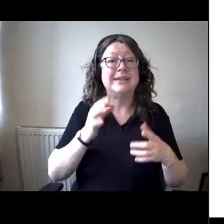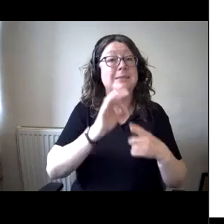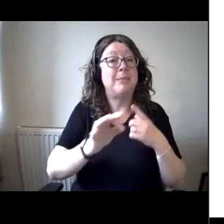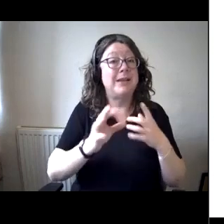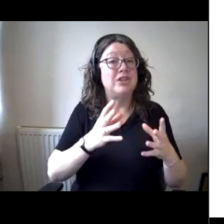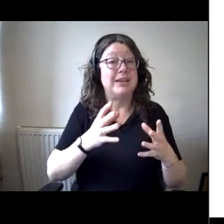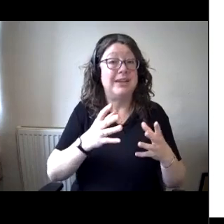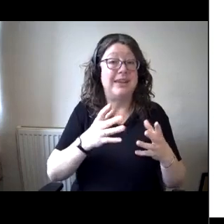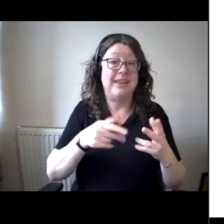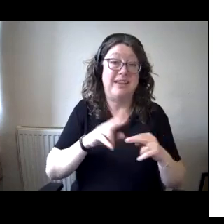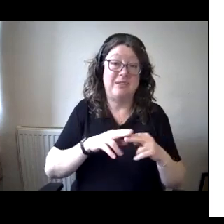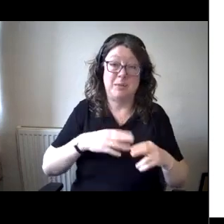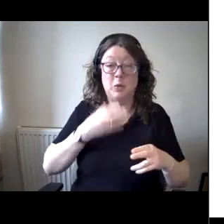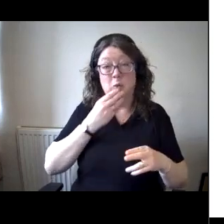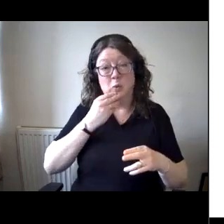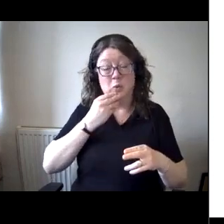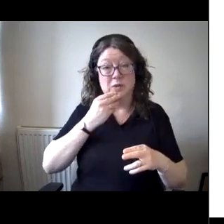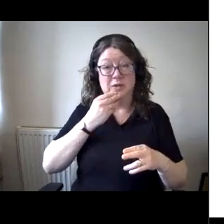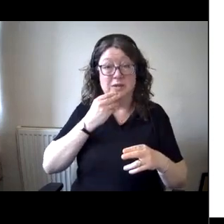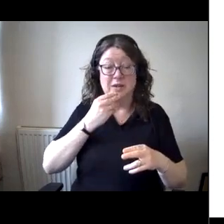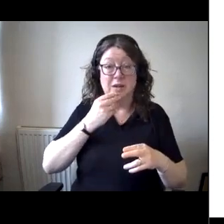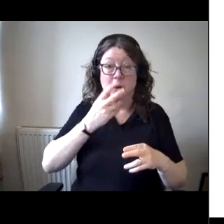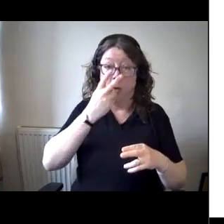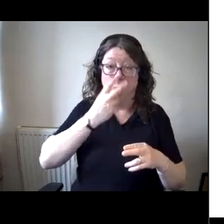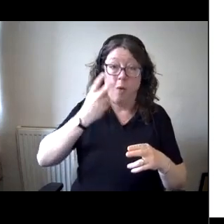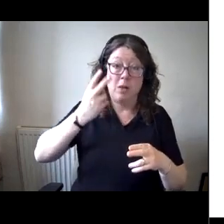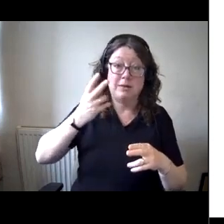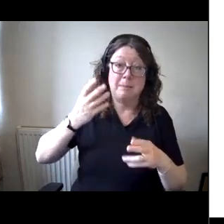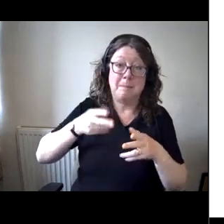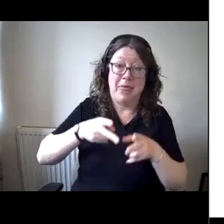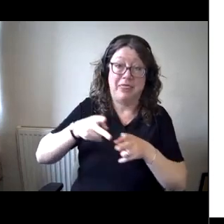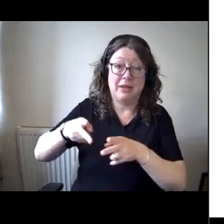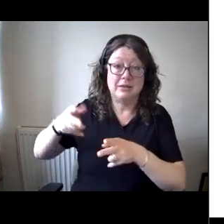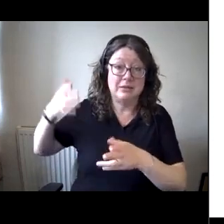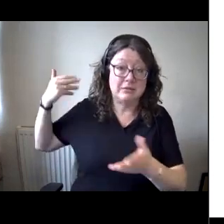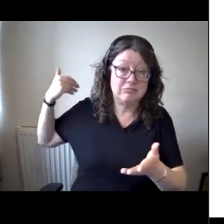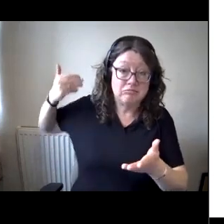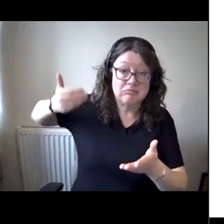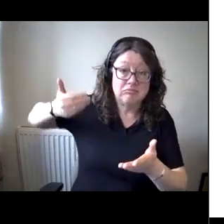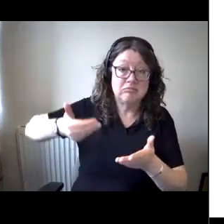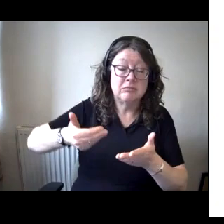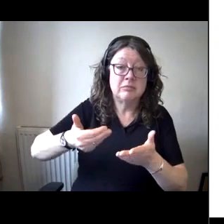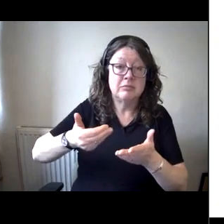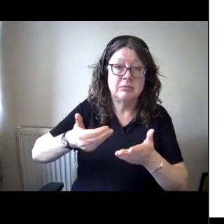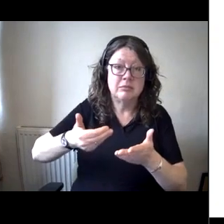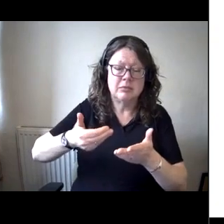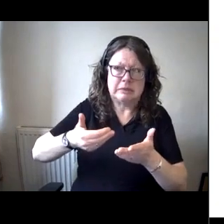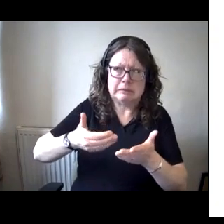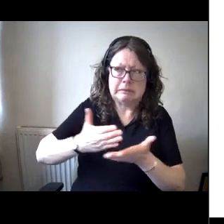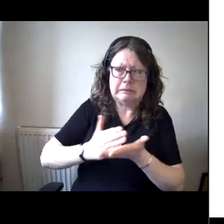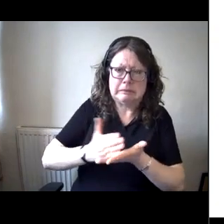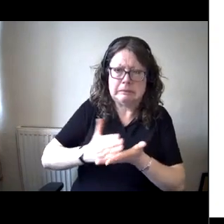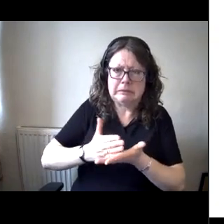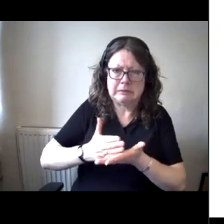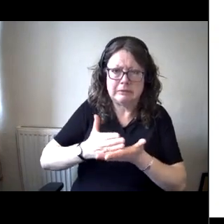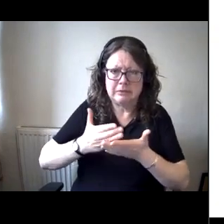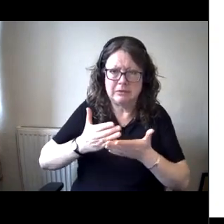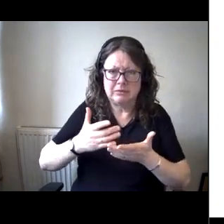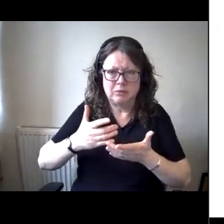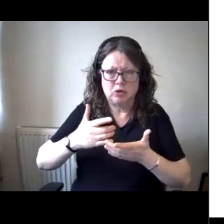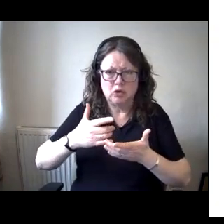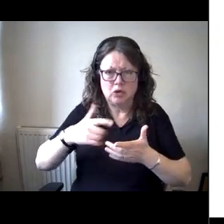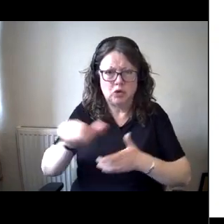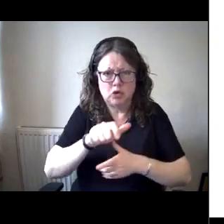tested methods, we might be thinking, gosh, are these neurodiverse affirming interventions, for